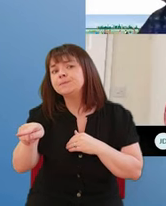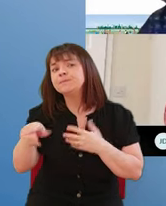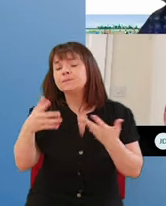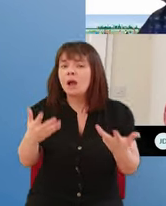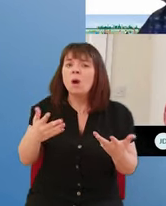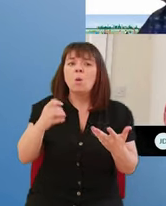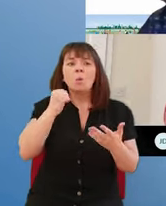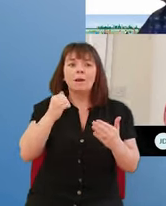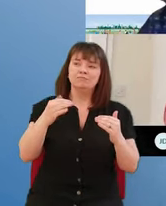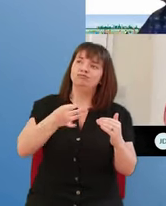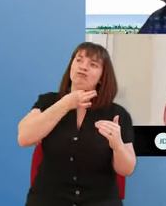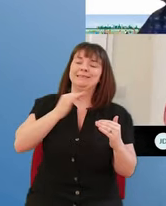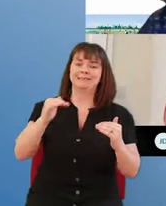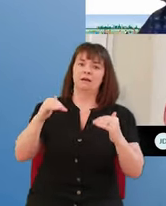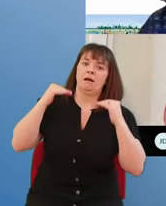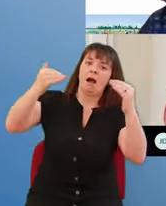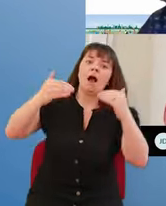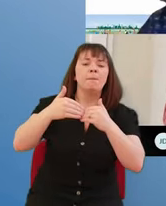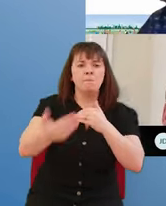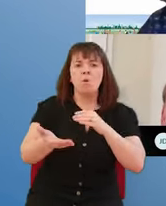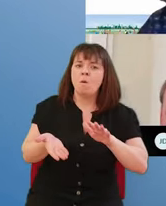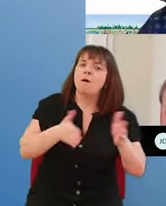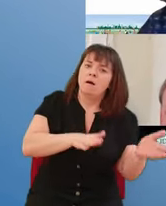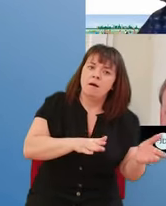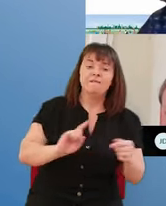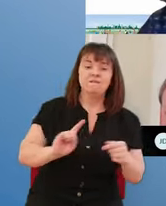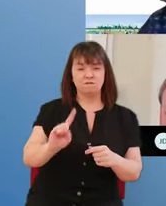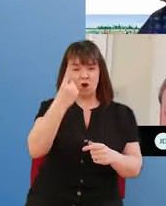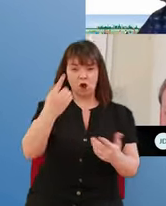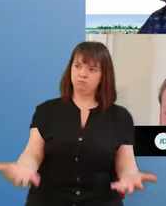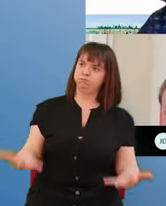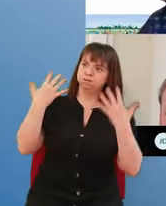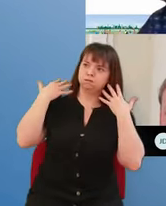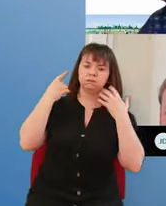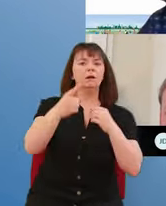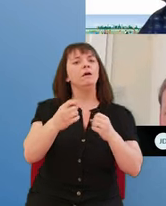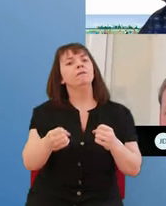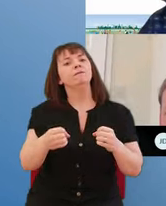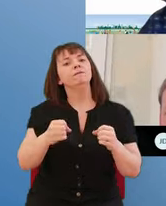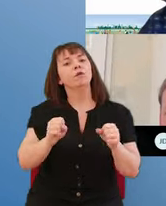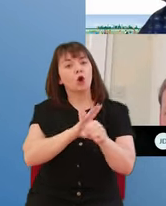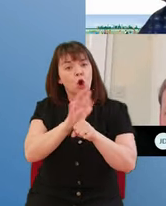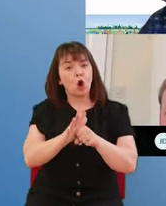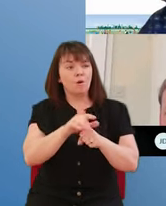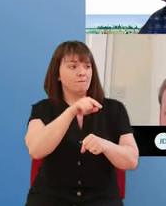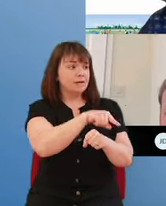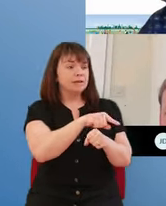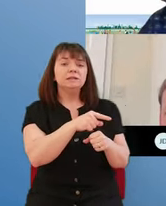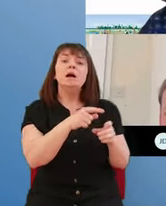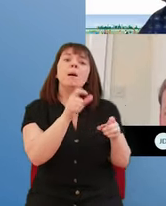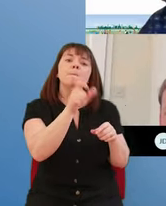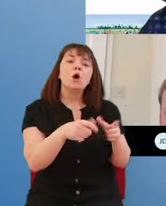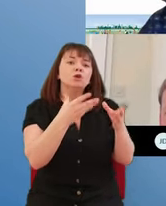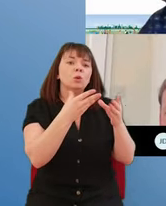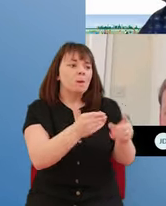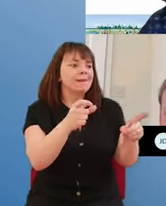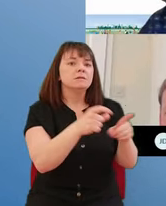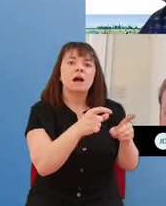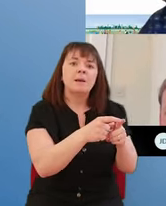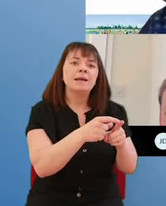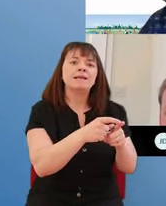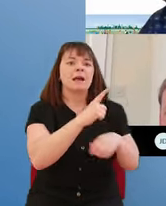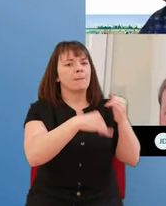diabetes. Because of that, and because of the challenges that faced us all, the other difficulties have been in